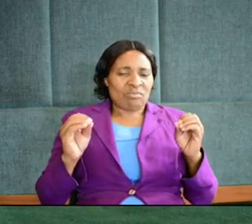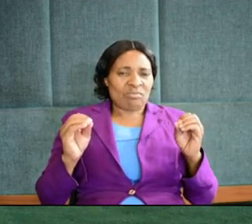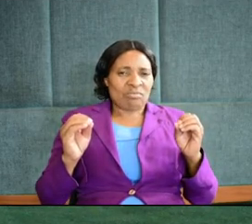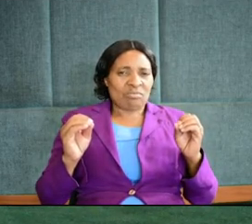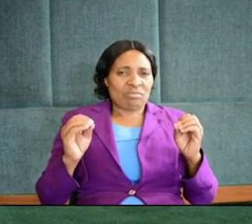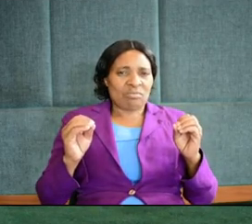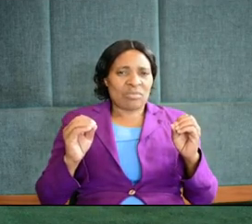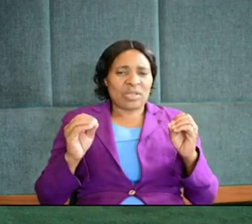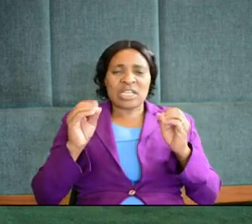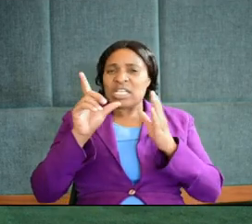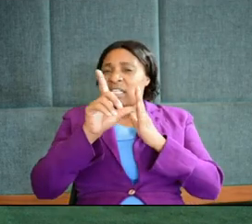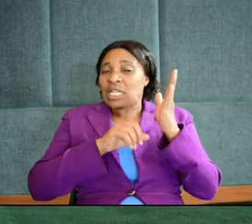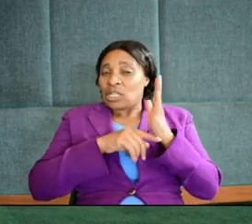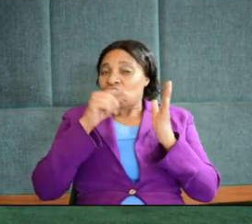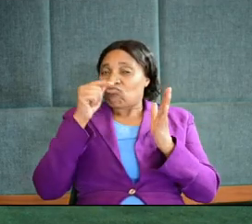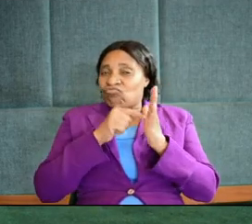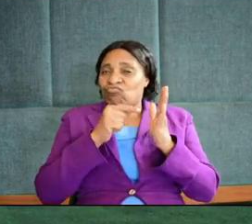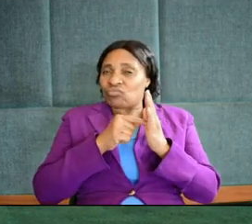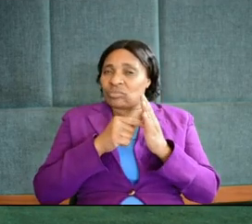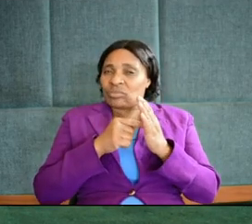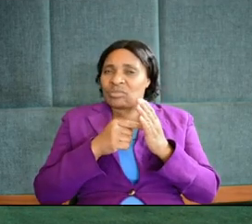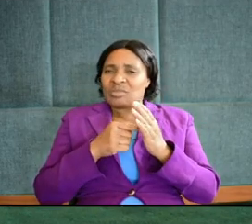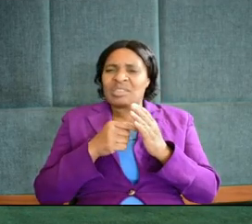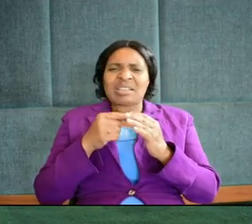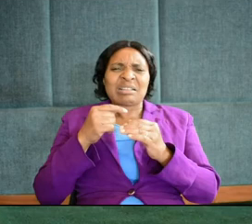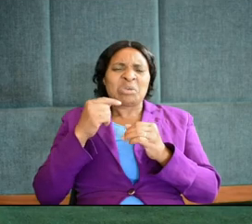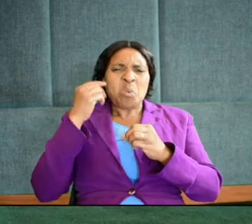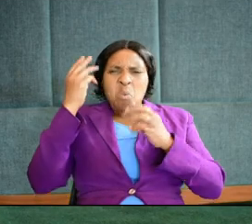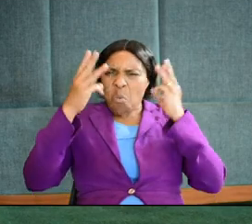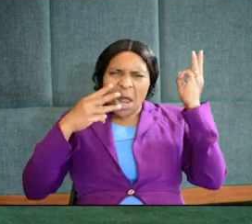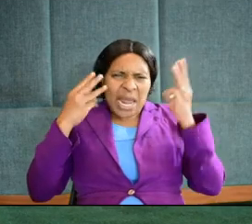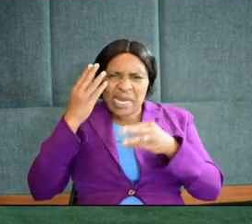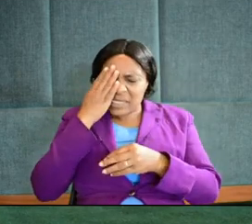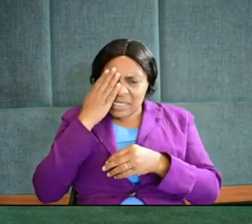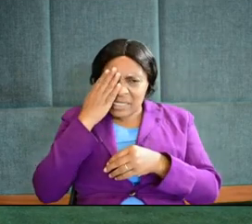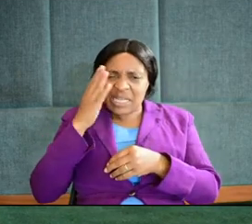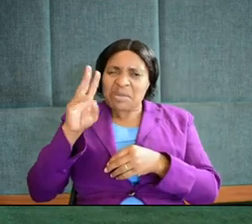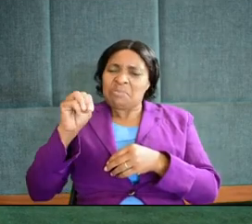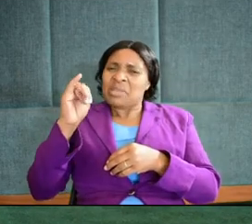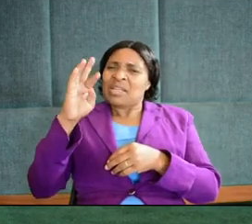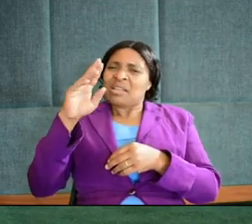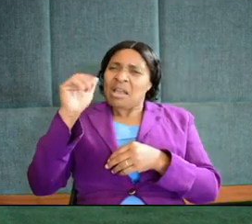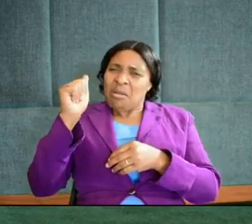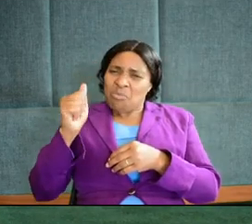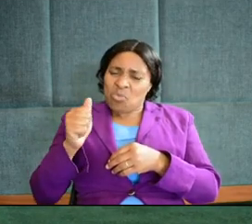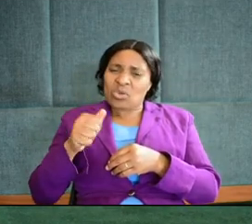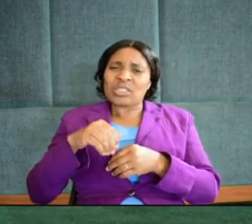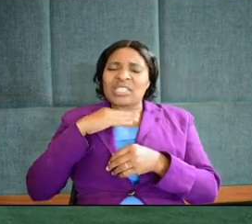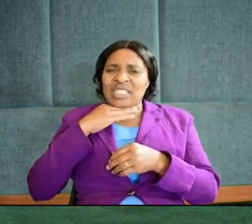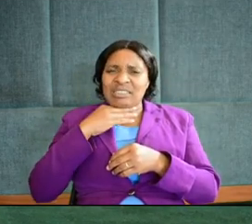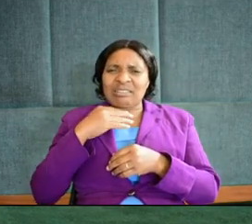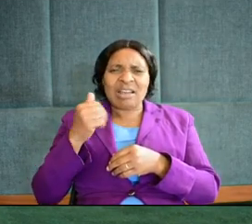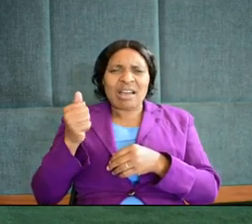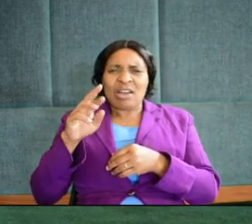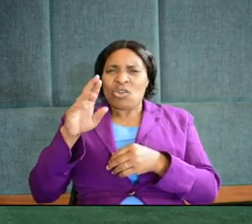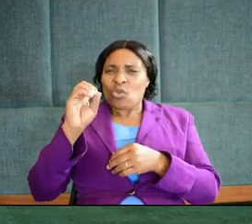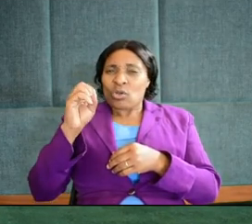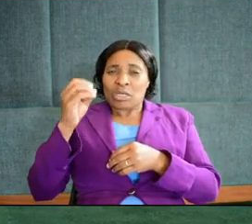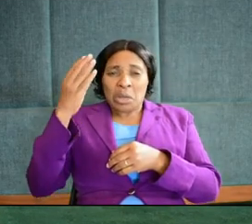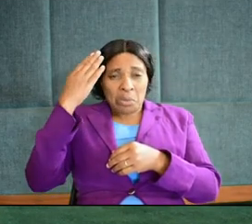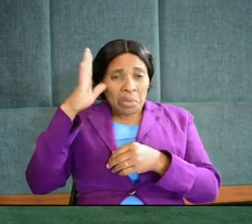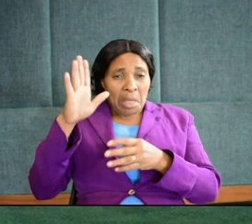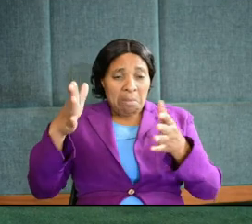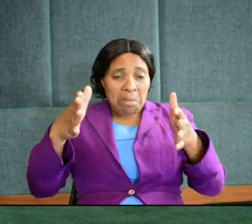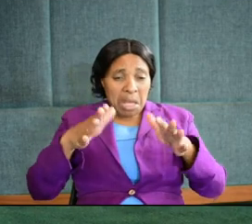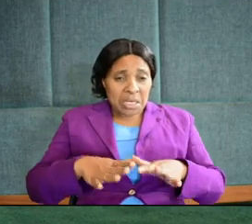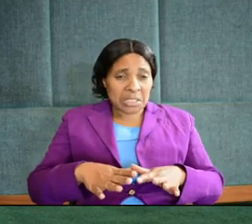in this lesson is that the Israelites were worried. Miriam had died. Aaron was buried. They didn't know where Aaron was buried.